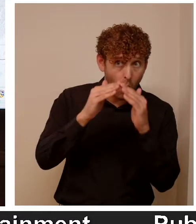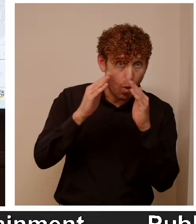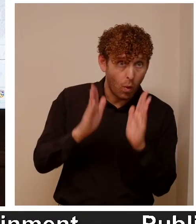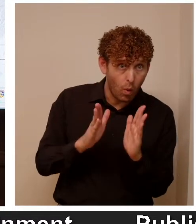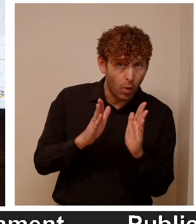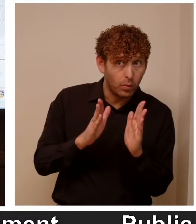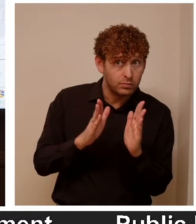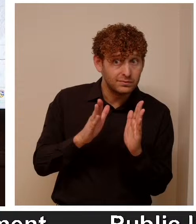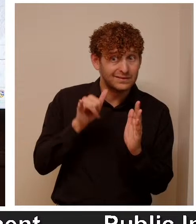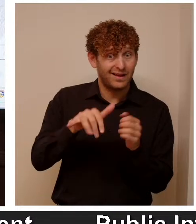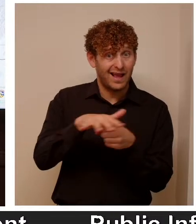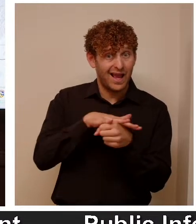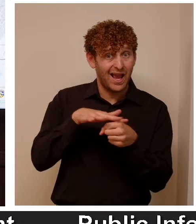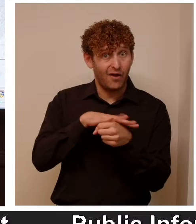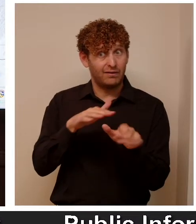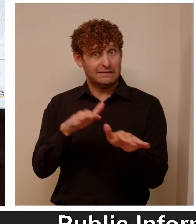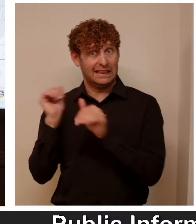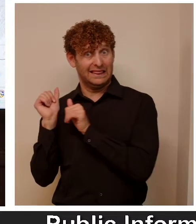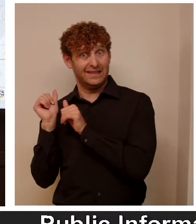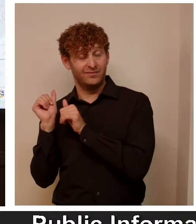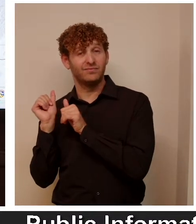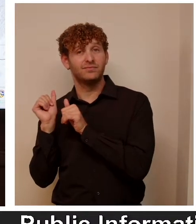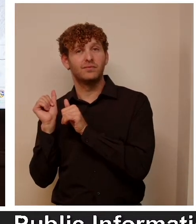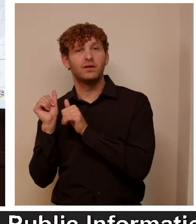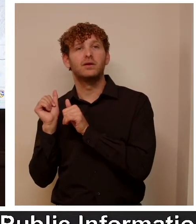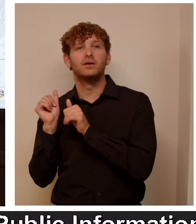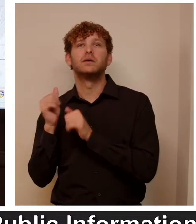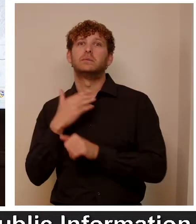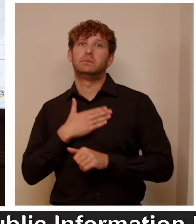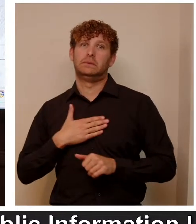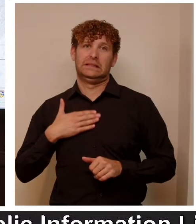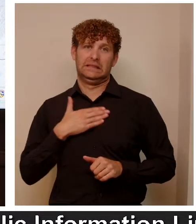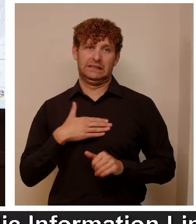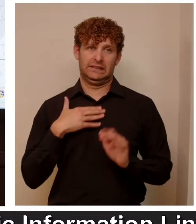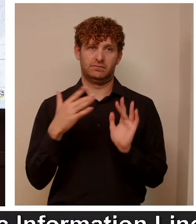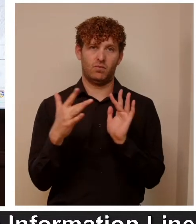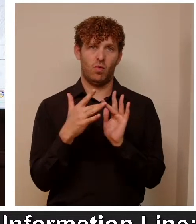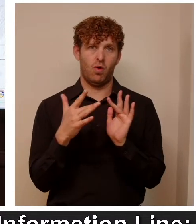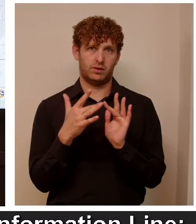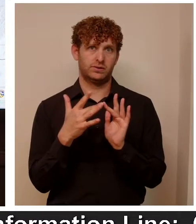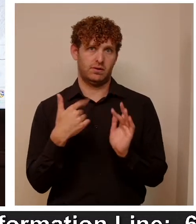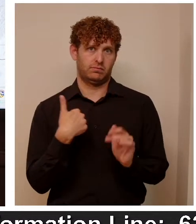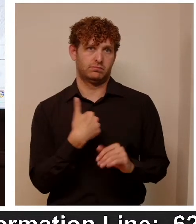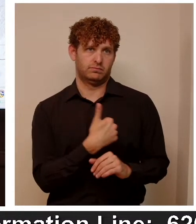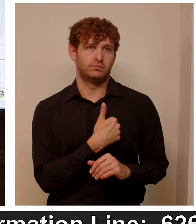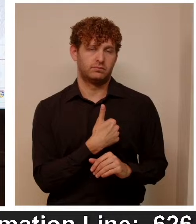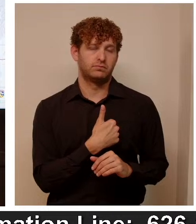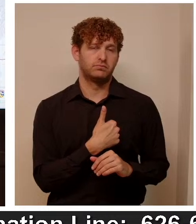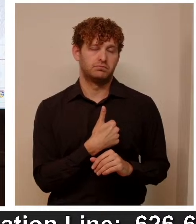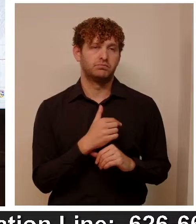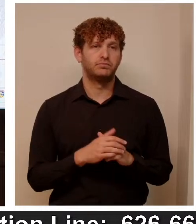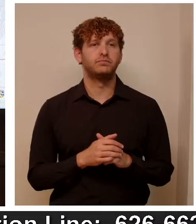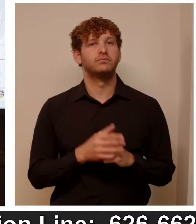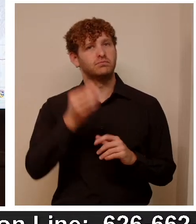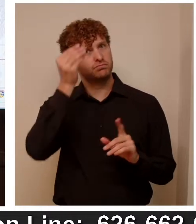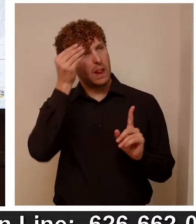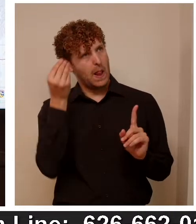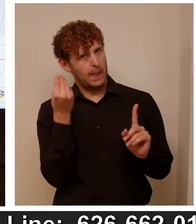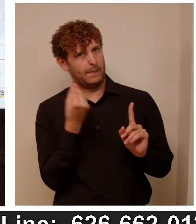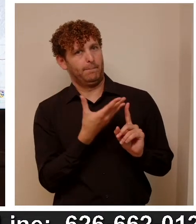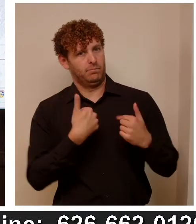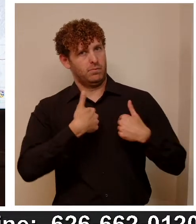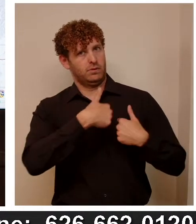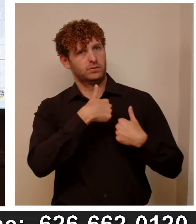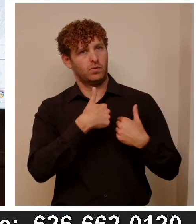mandatory evacuation zone, please contact them back if you've missed the call, and let them know that your